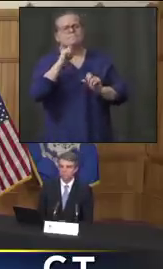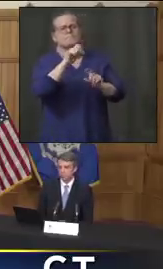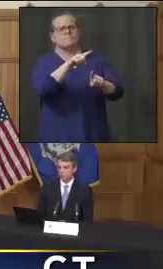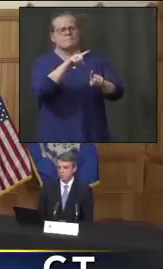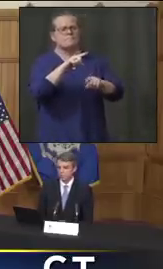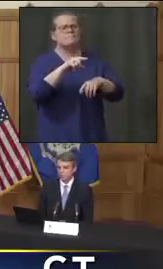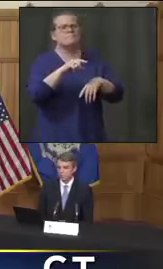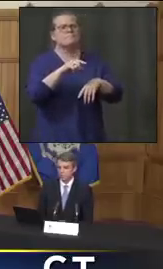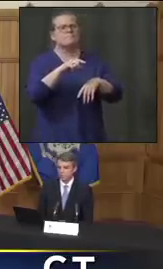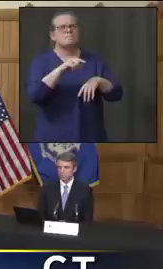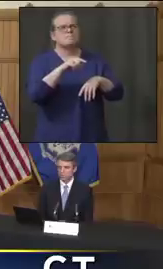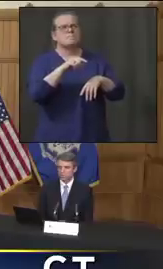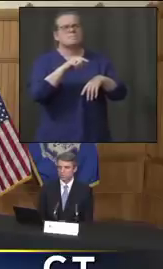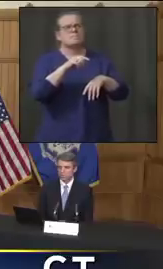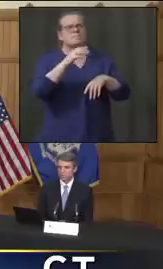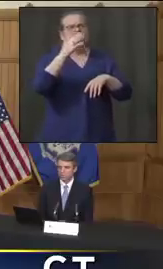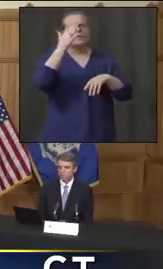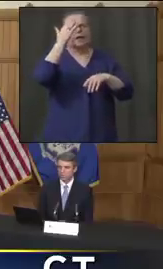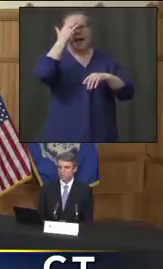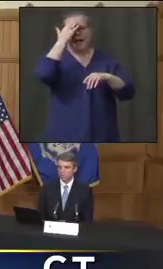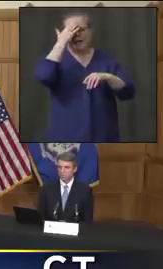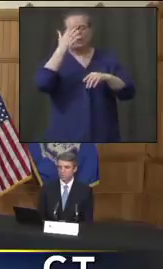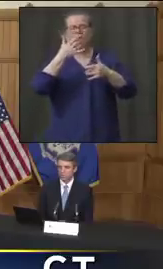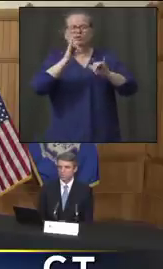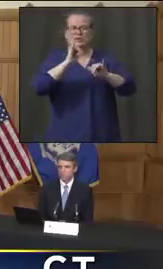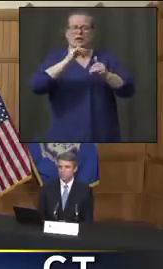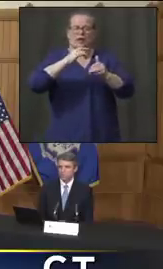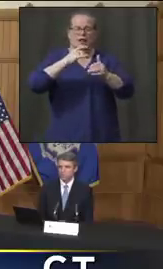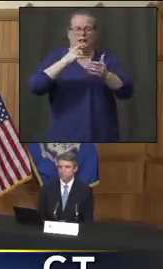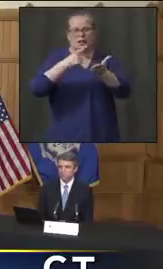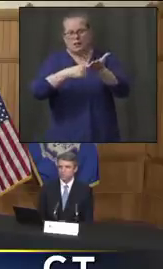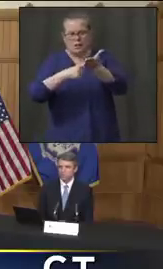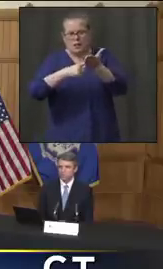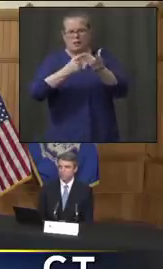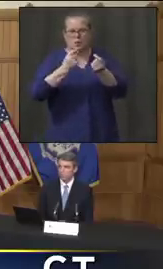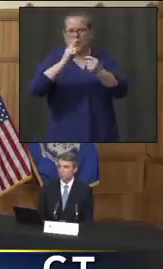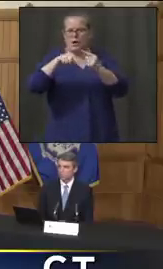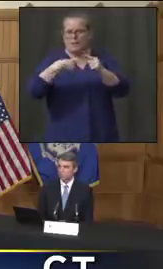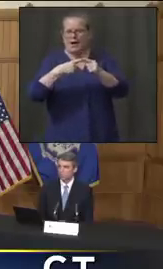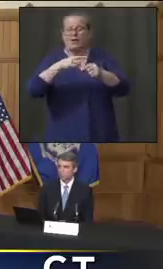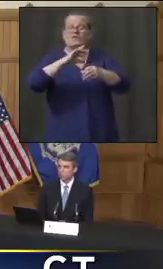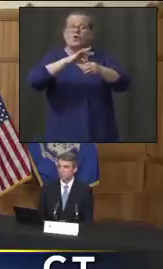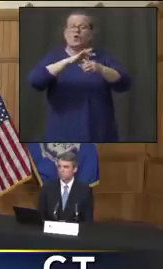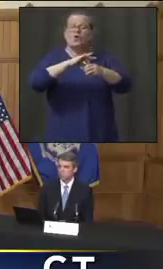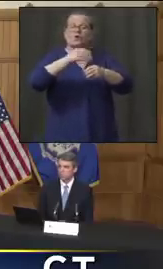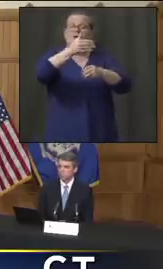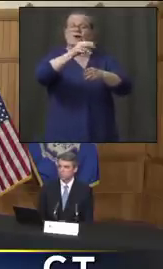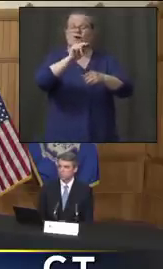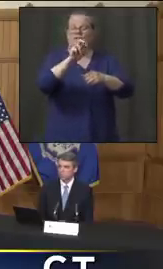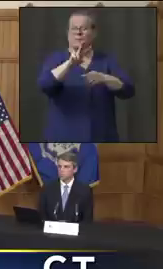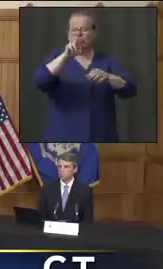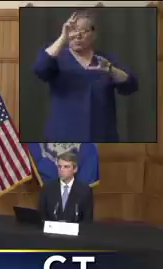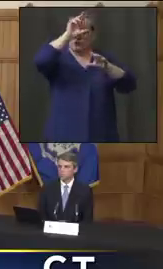legally you can do with the absentee ballots, but how do you sort of envision that playing out?